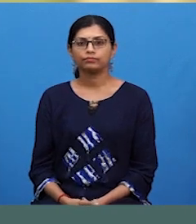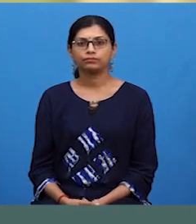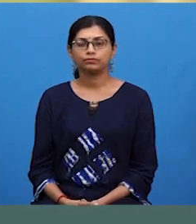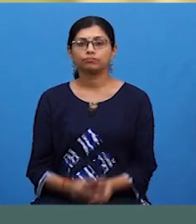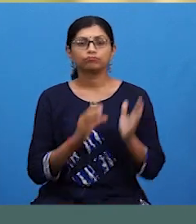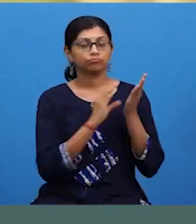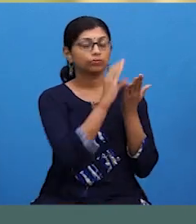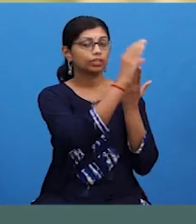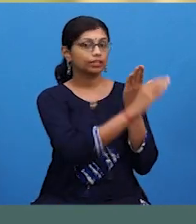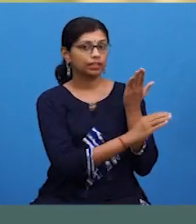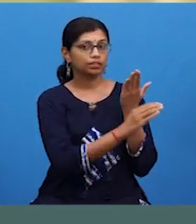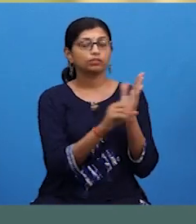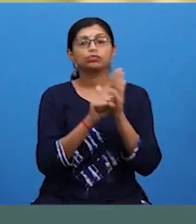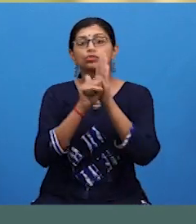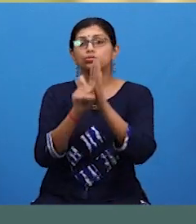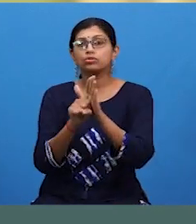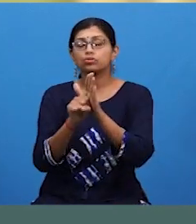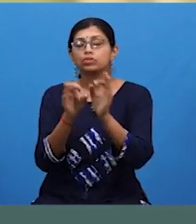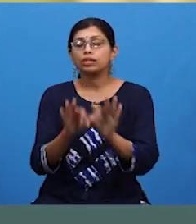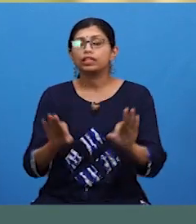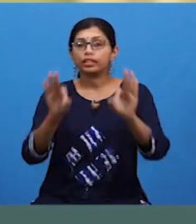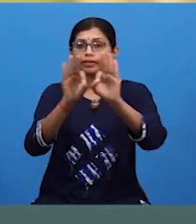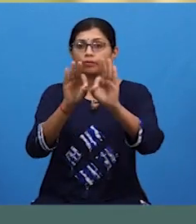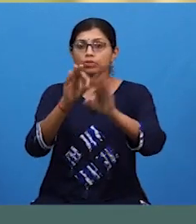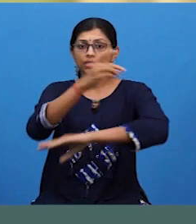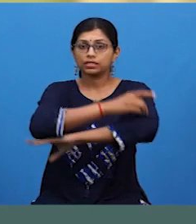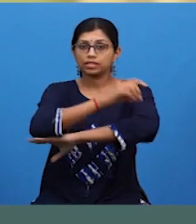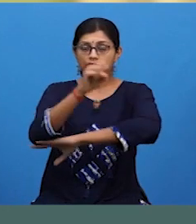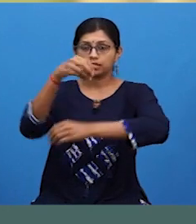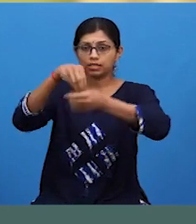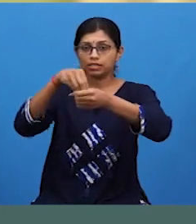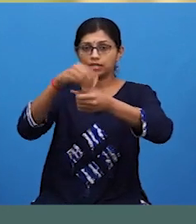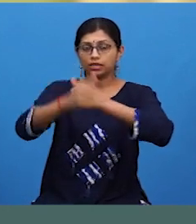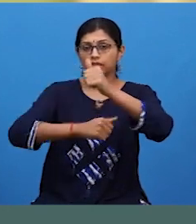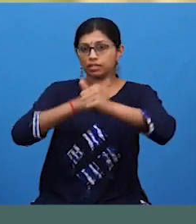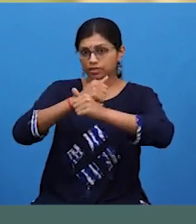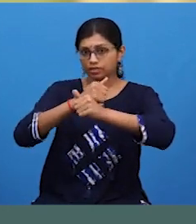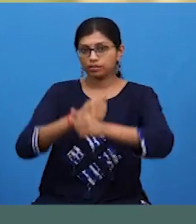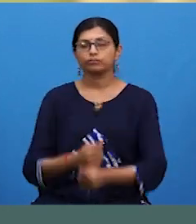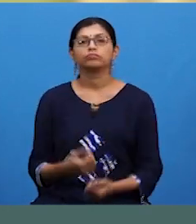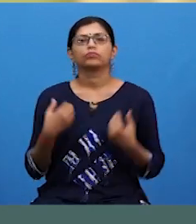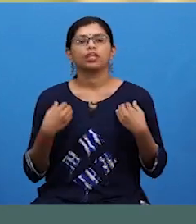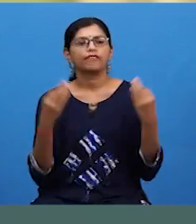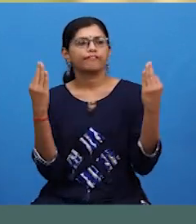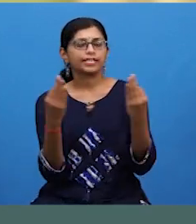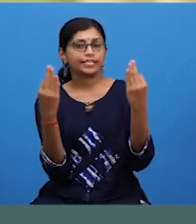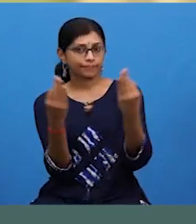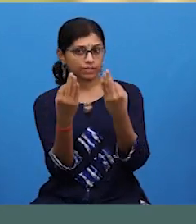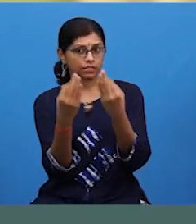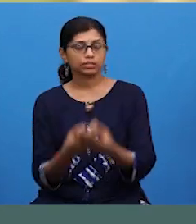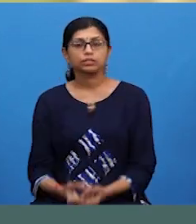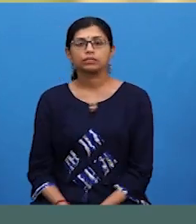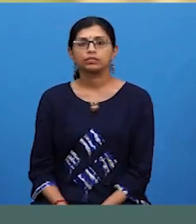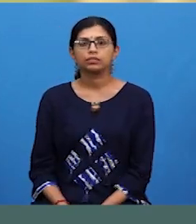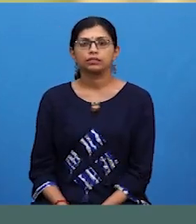calendars also show the important days in a year. some festivals have the